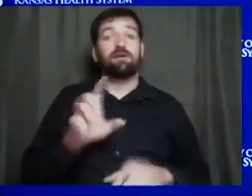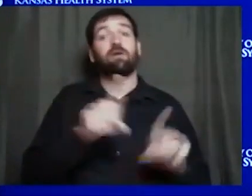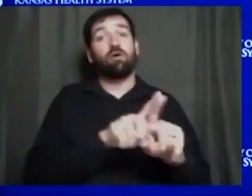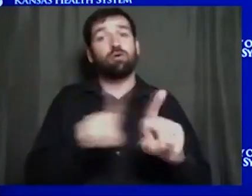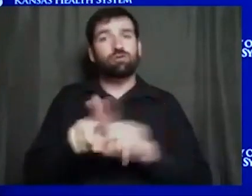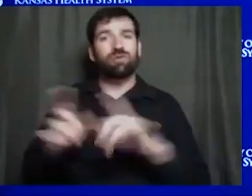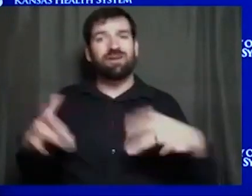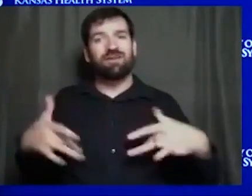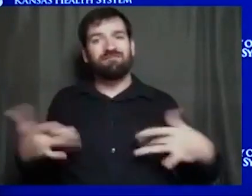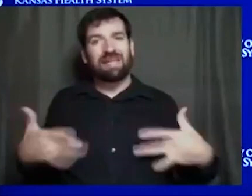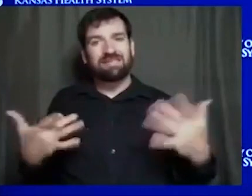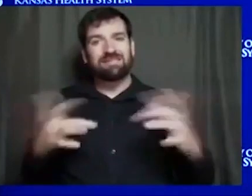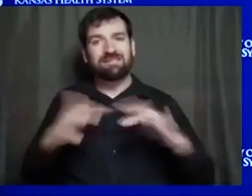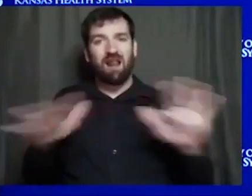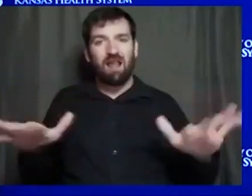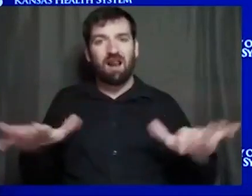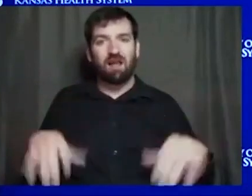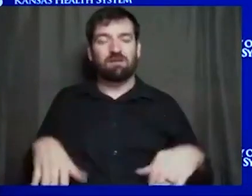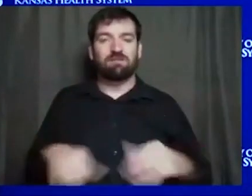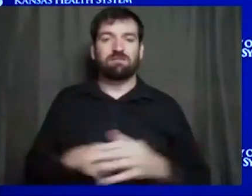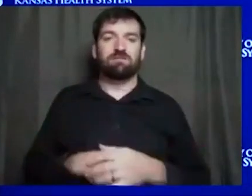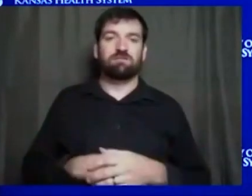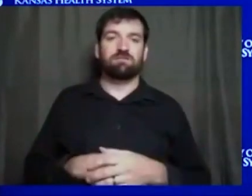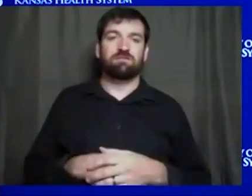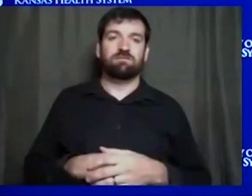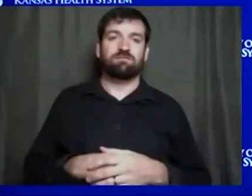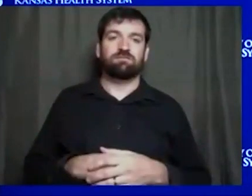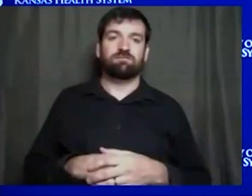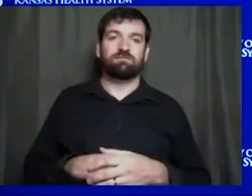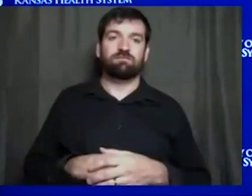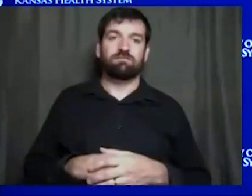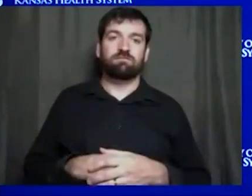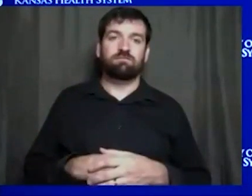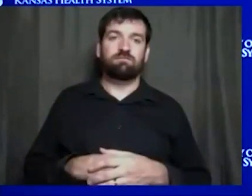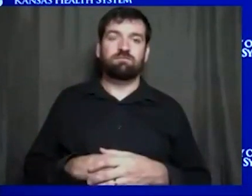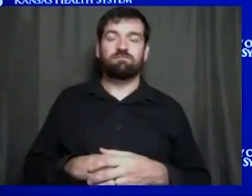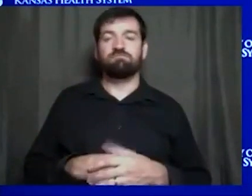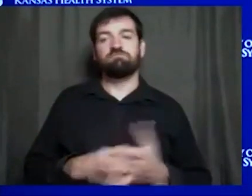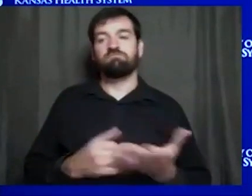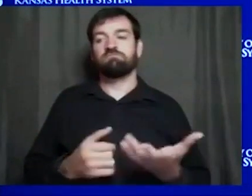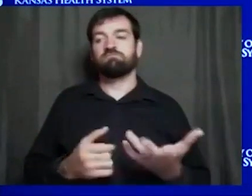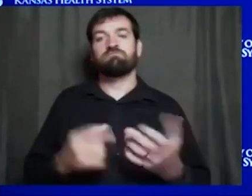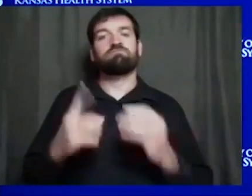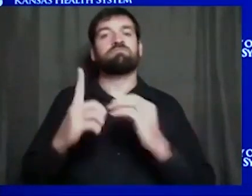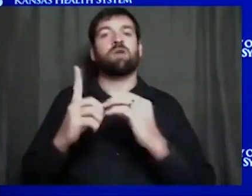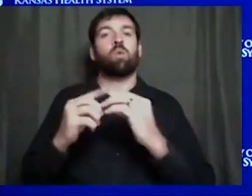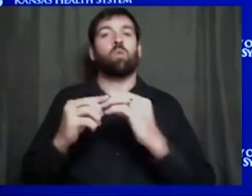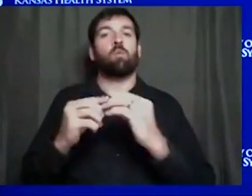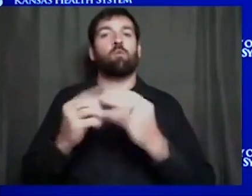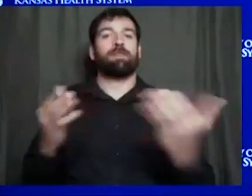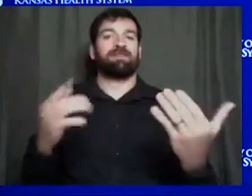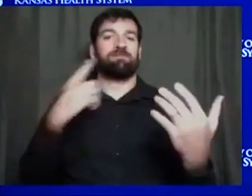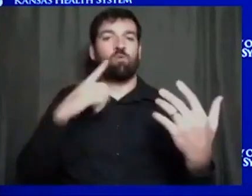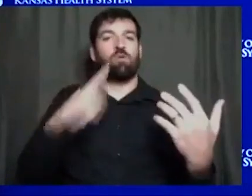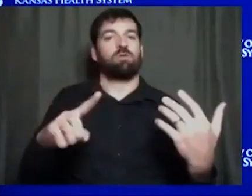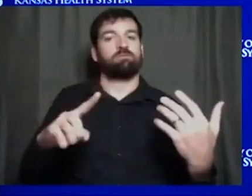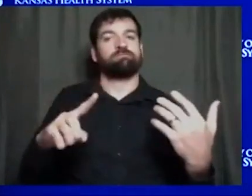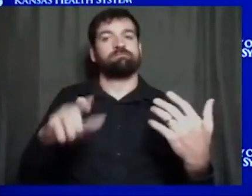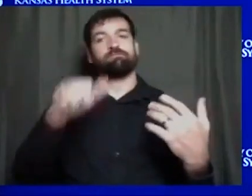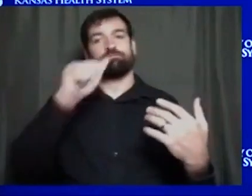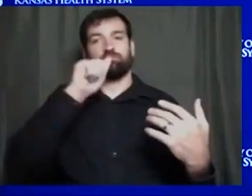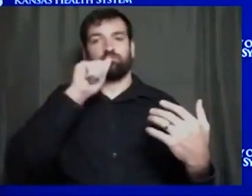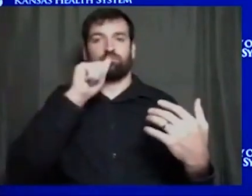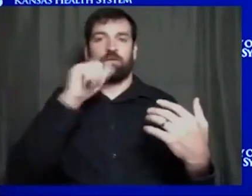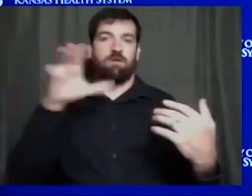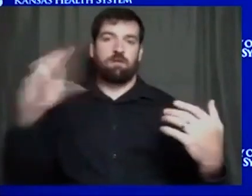nature that will also probably be one more step towards a lot of these private entities requiring